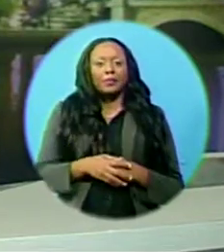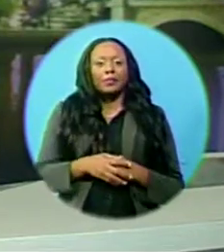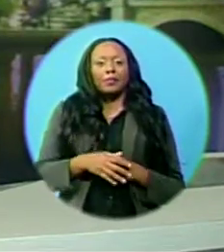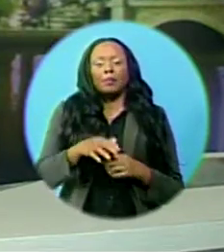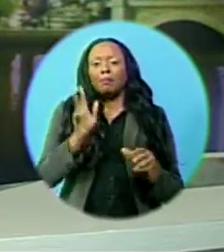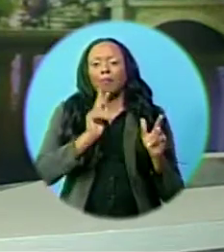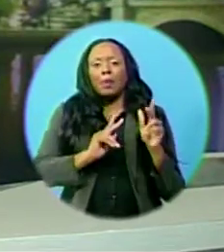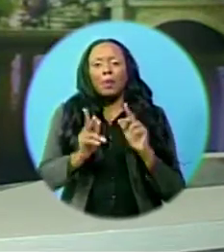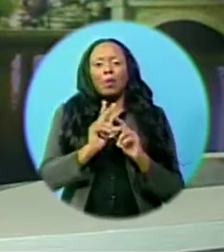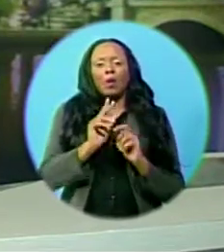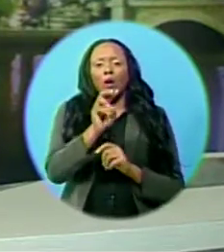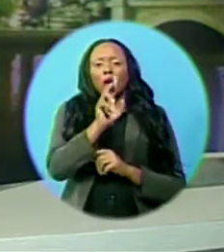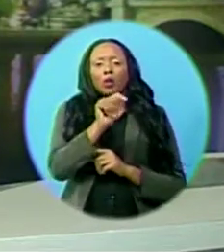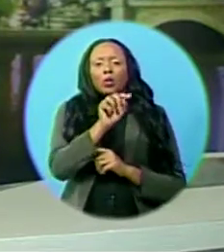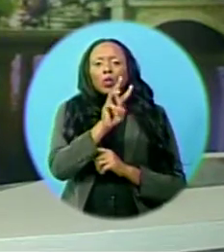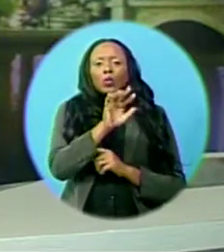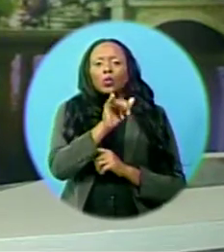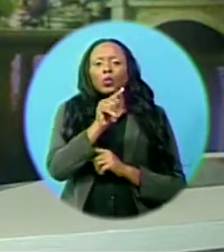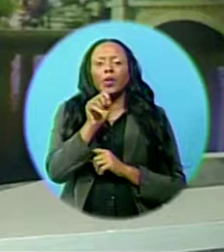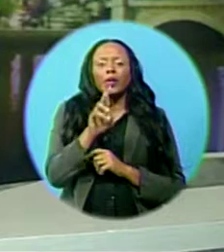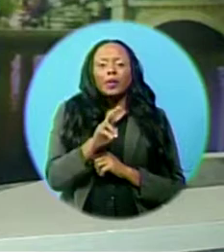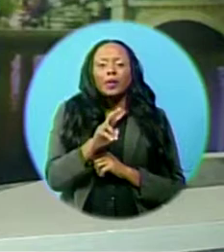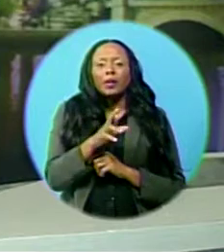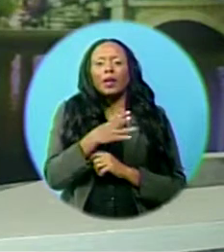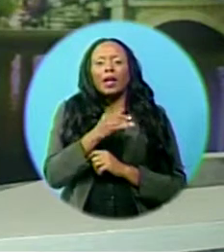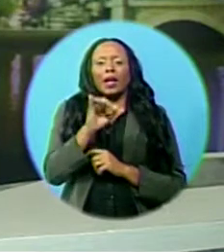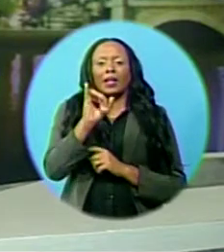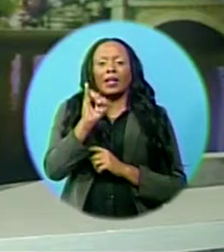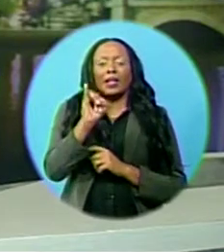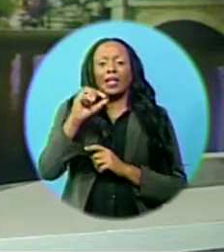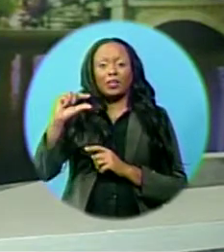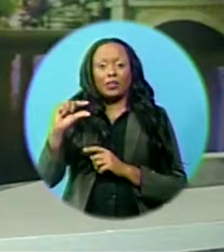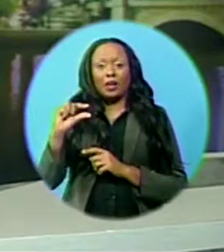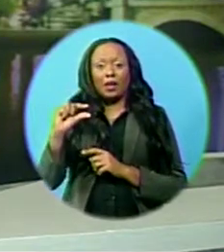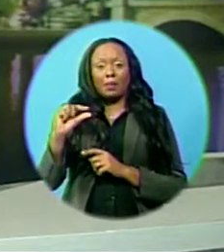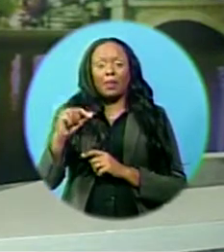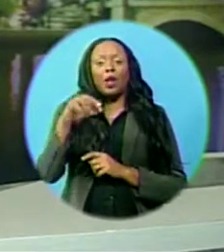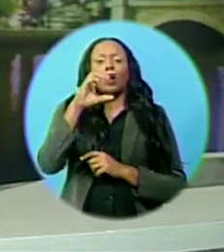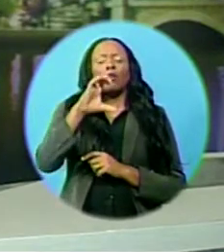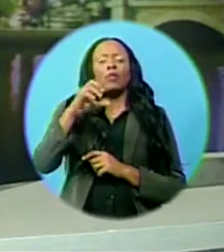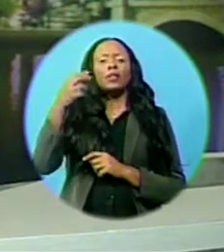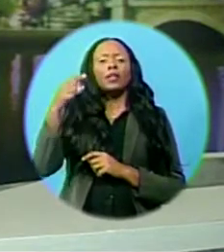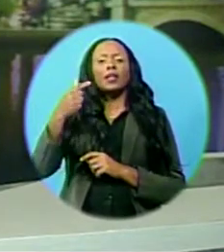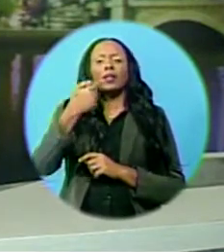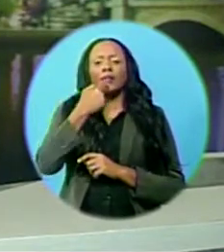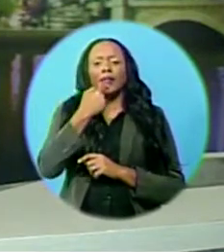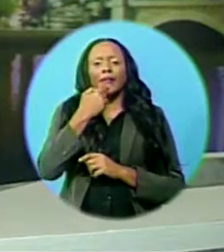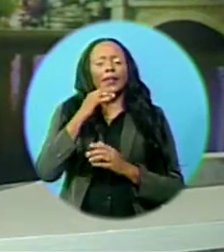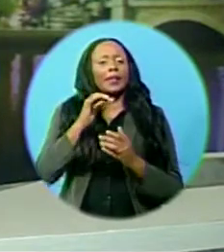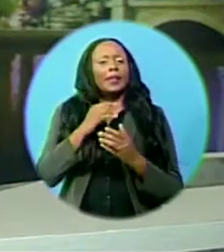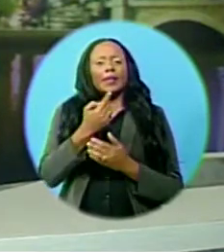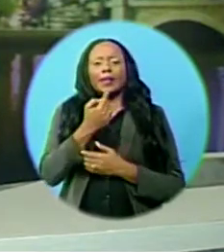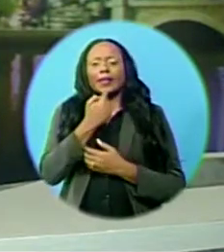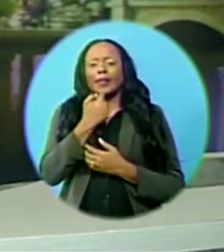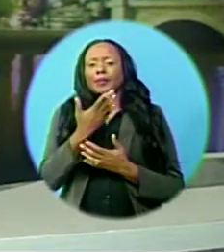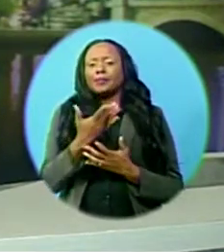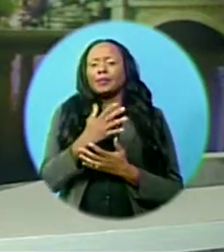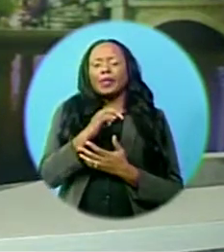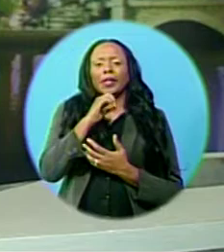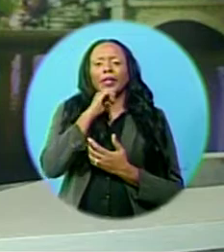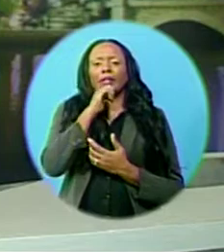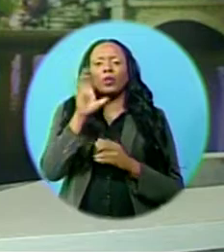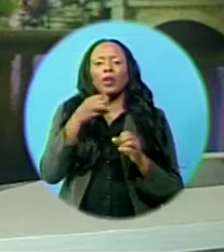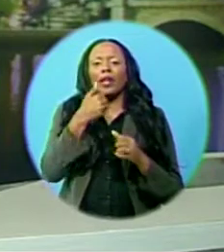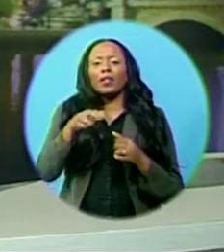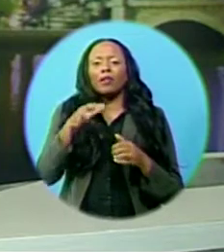Twitter and Instagram, he posted a lengthy message that suggested he hasn't accepted that he overstepped and has now remained defiant